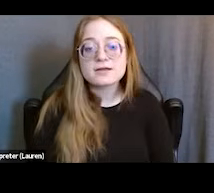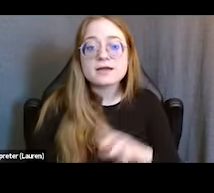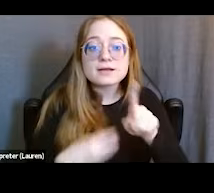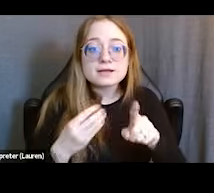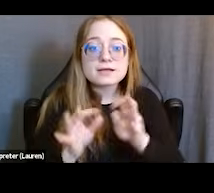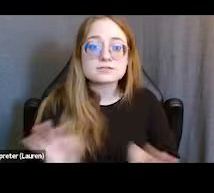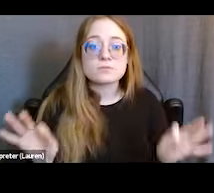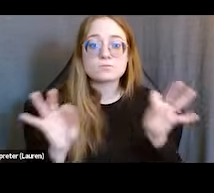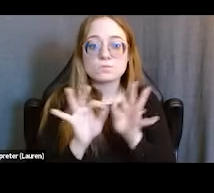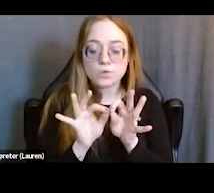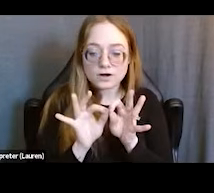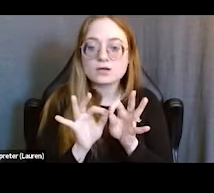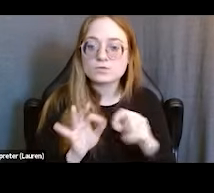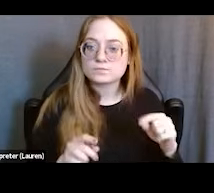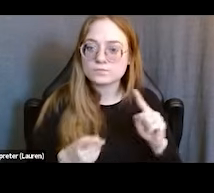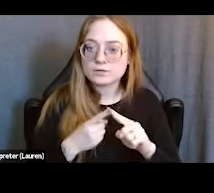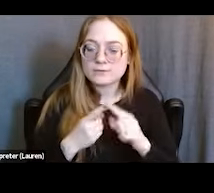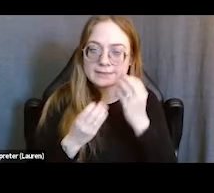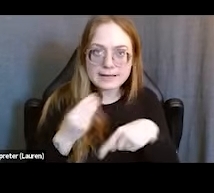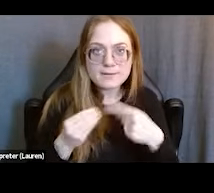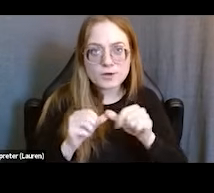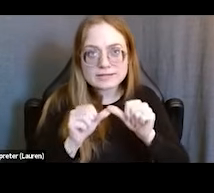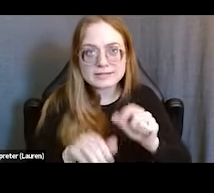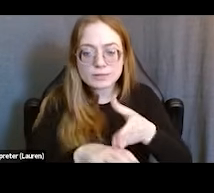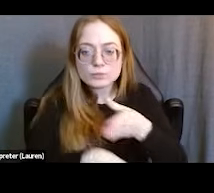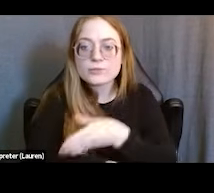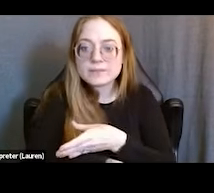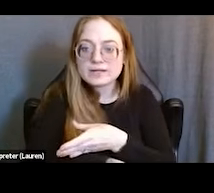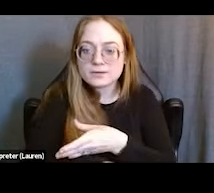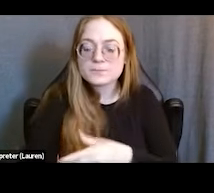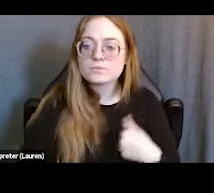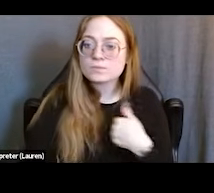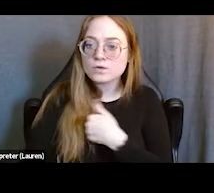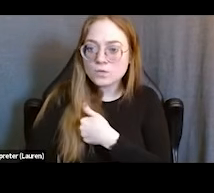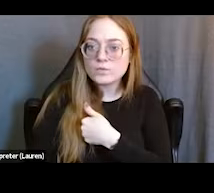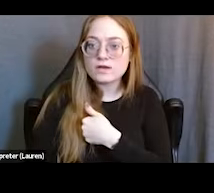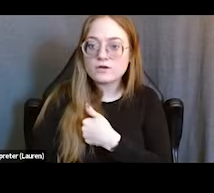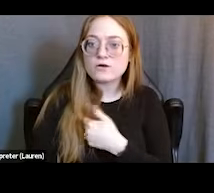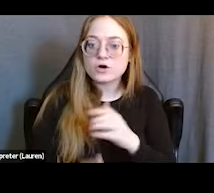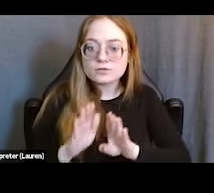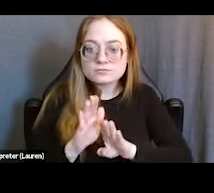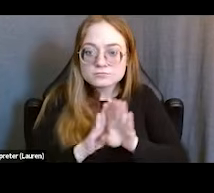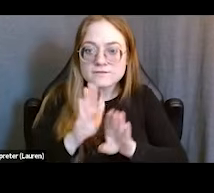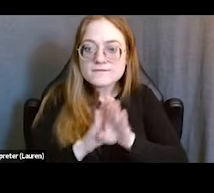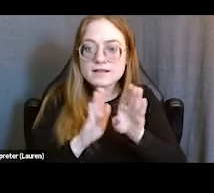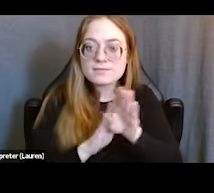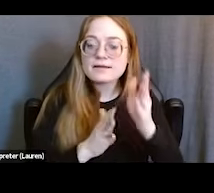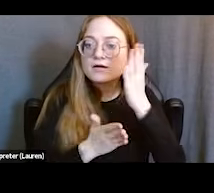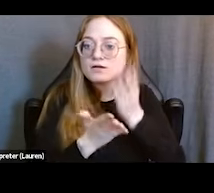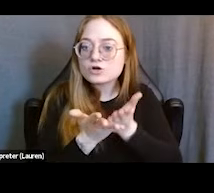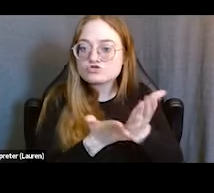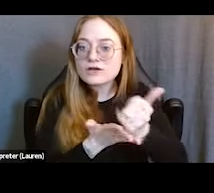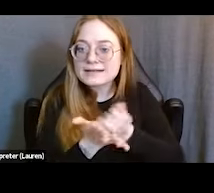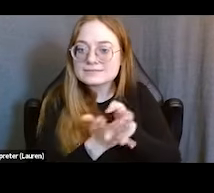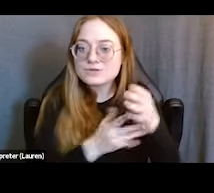quality continuous improvement, and that you're really building a transparent system that allows folks to be